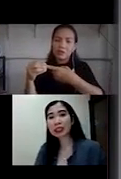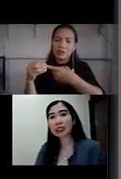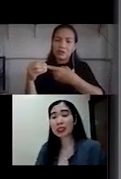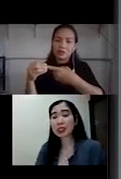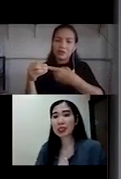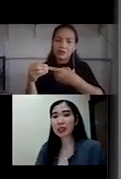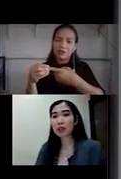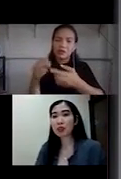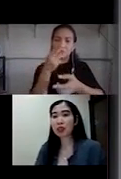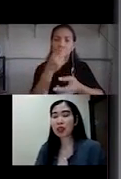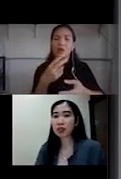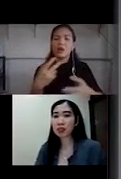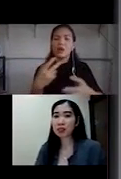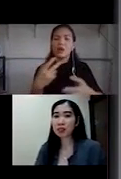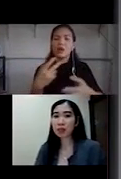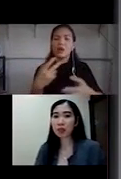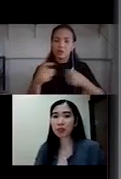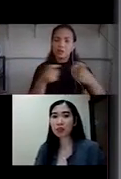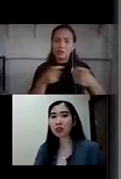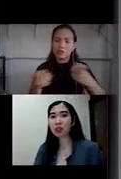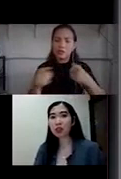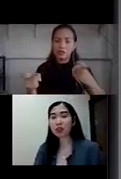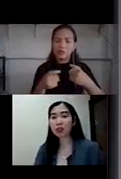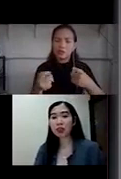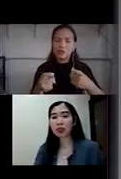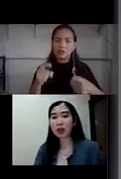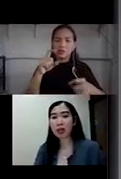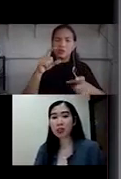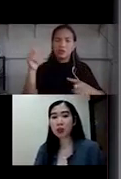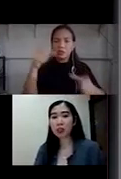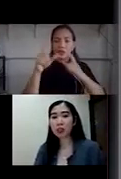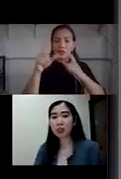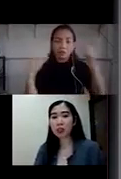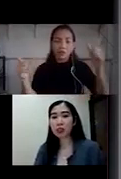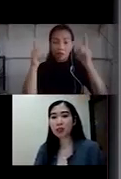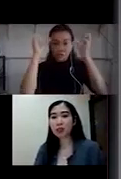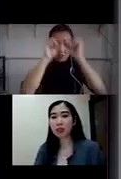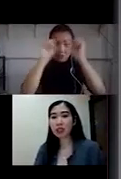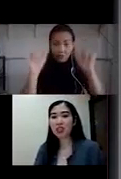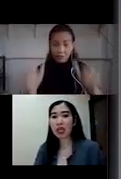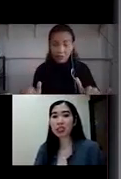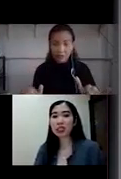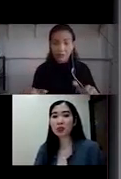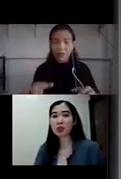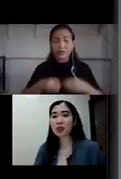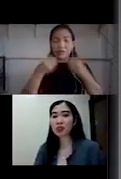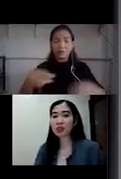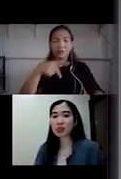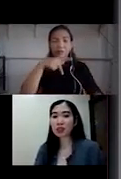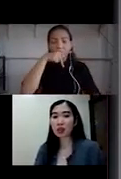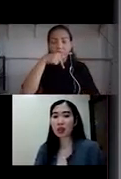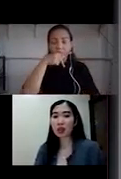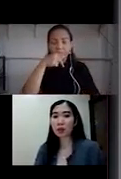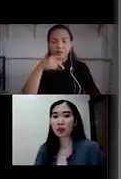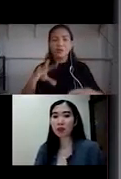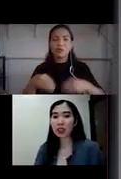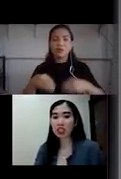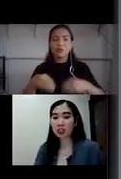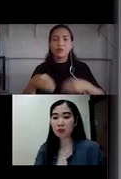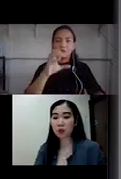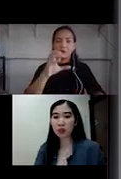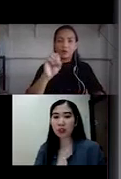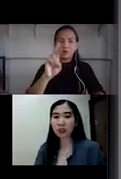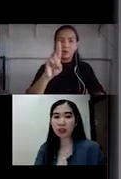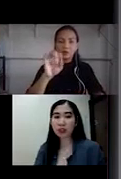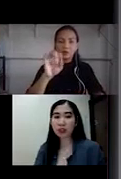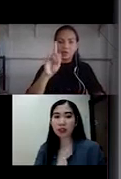handling the system, your library system, and you're giving passwords and credentials, so you can use confidential